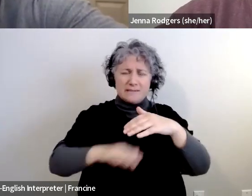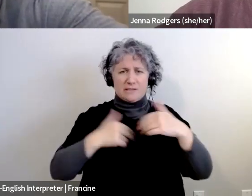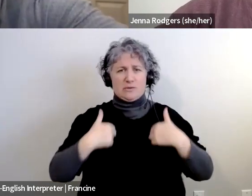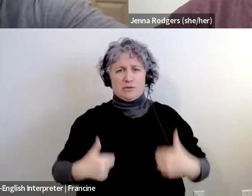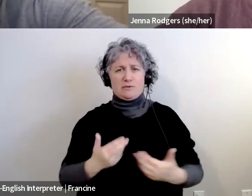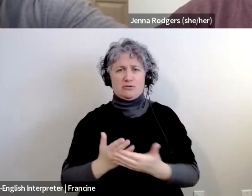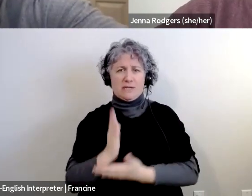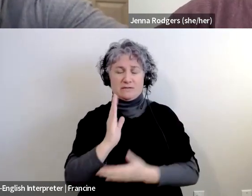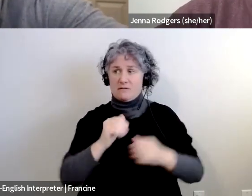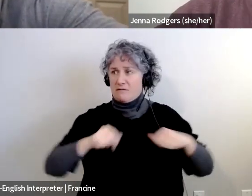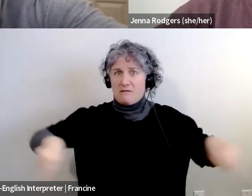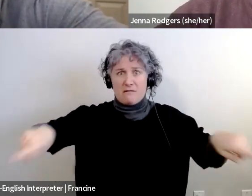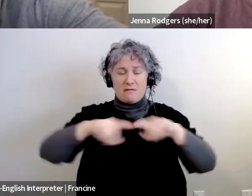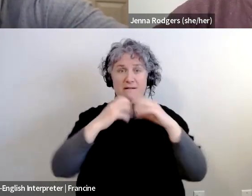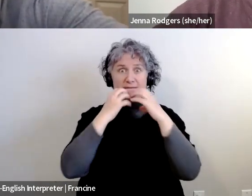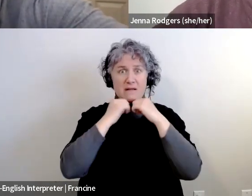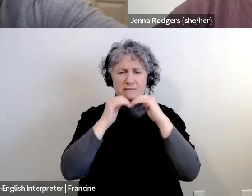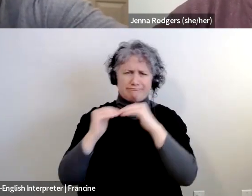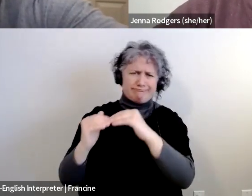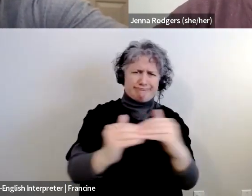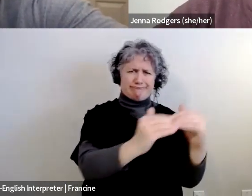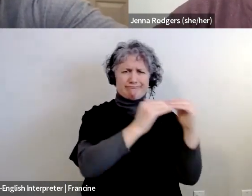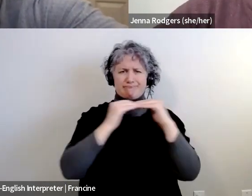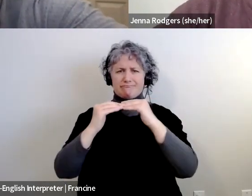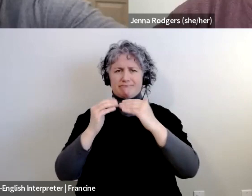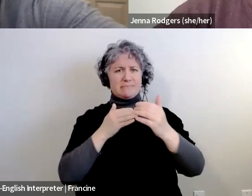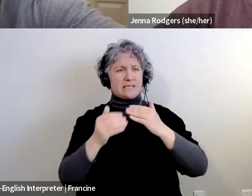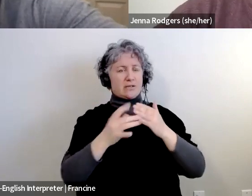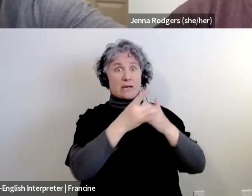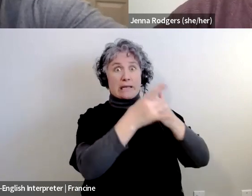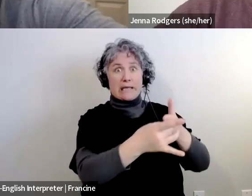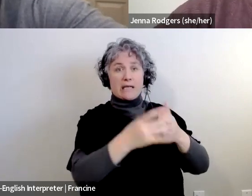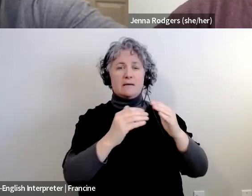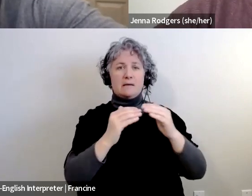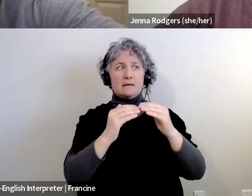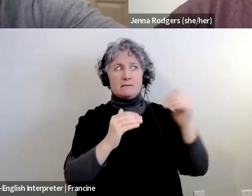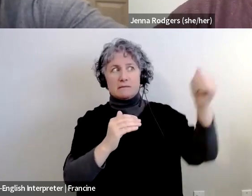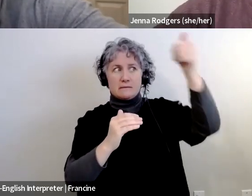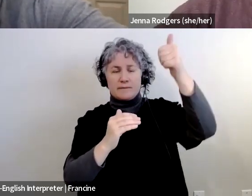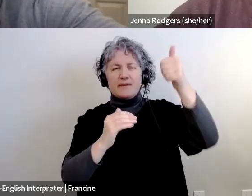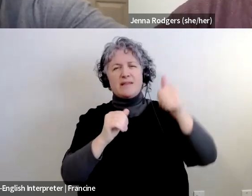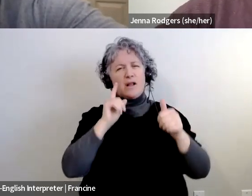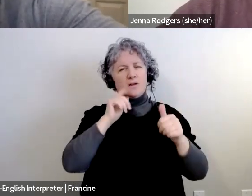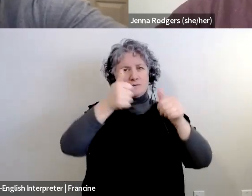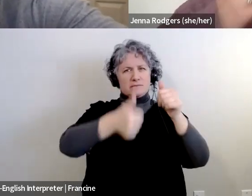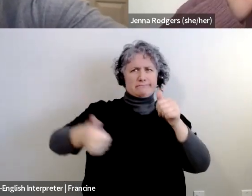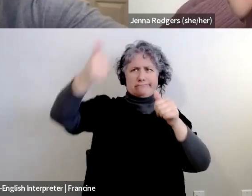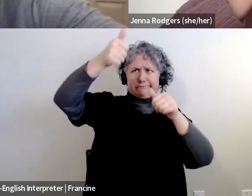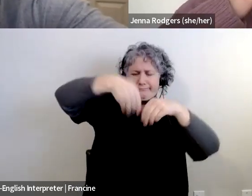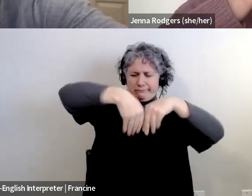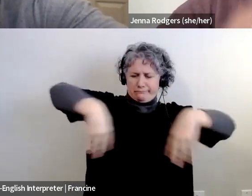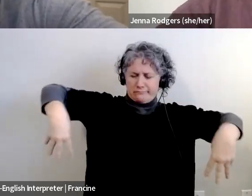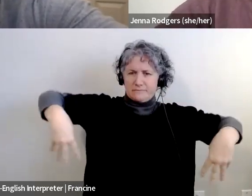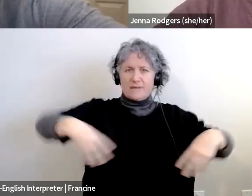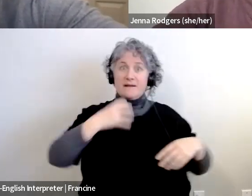and actually has the same value within a space. So star power is about hierarchy and about creating value for certain